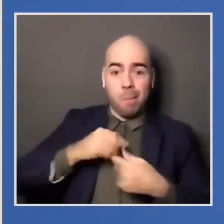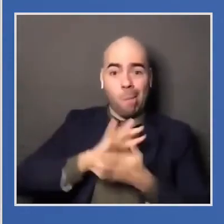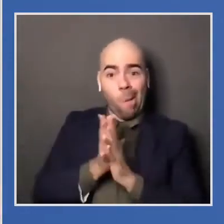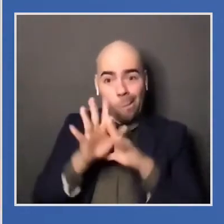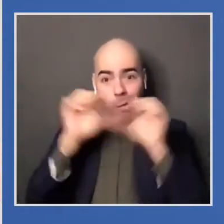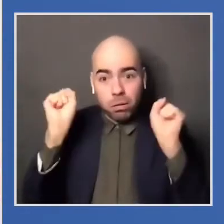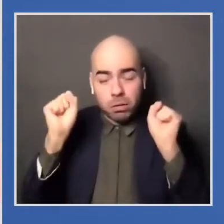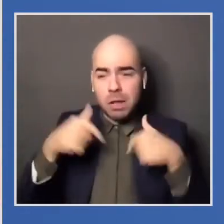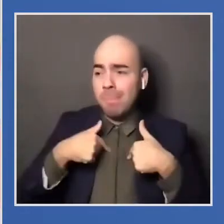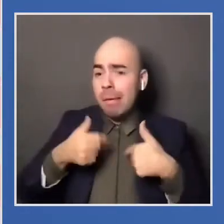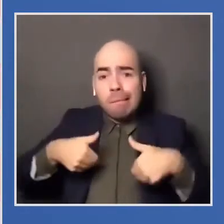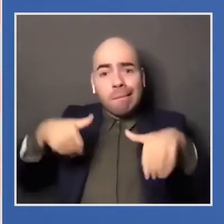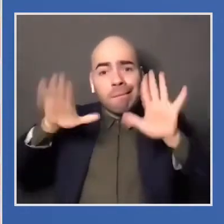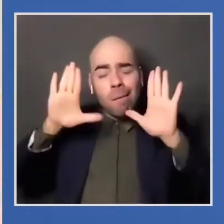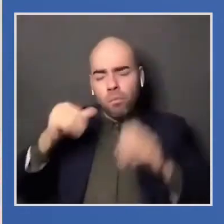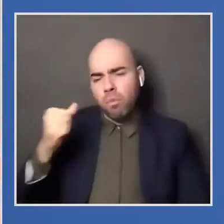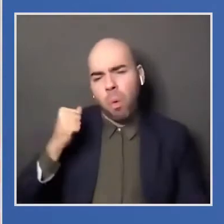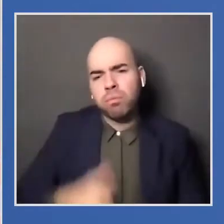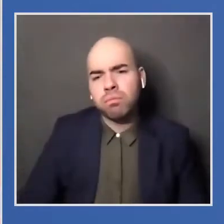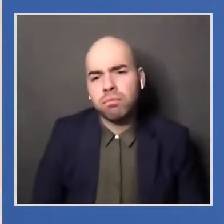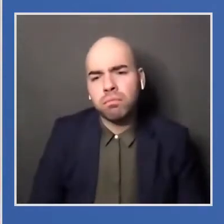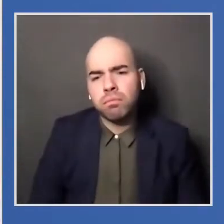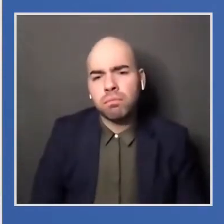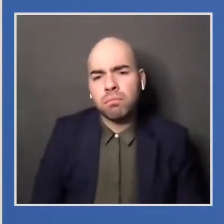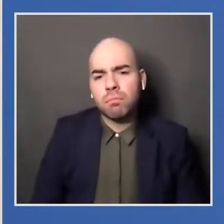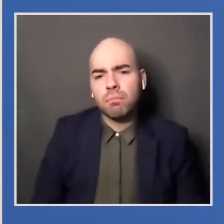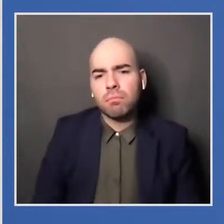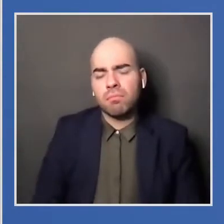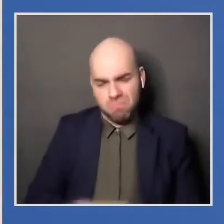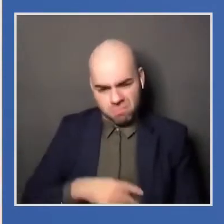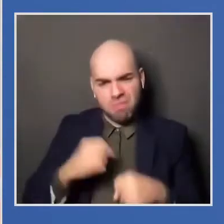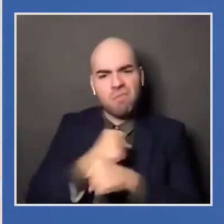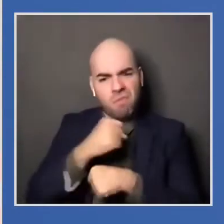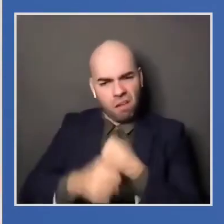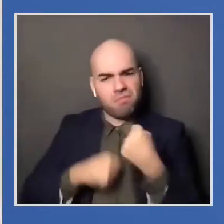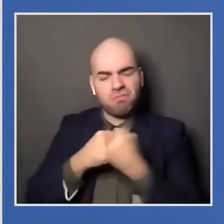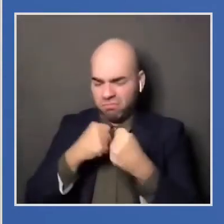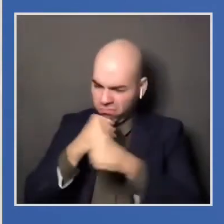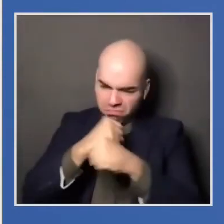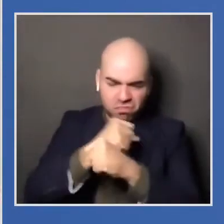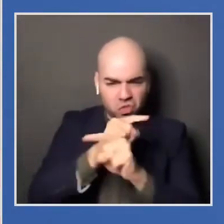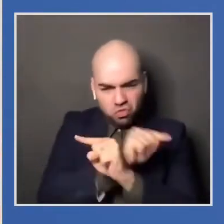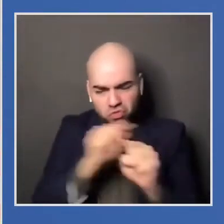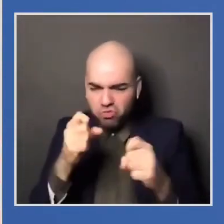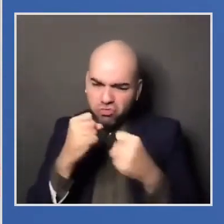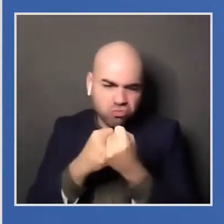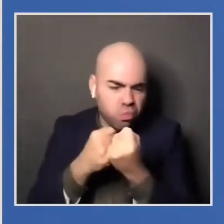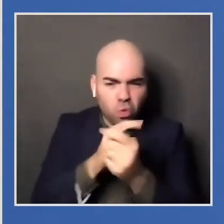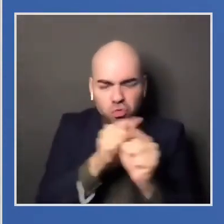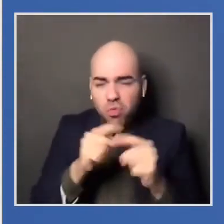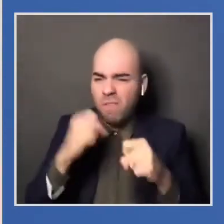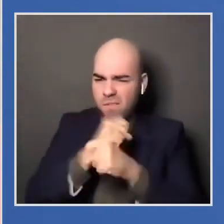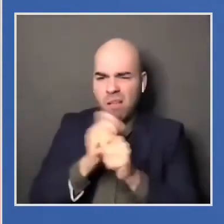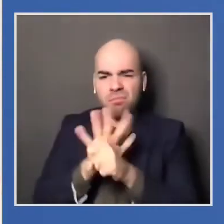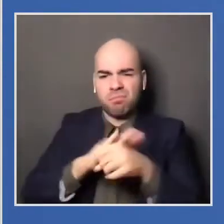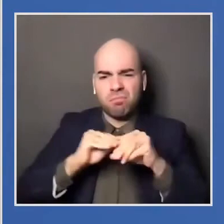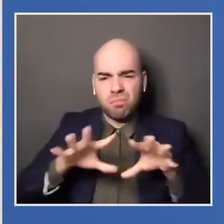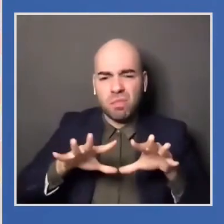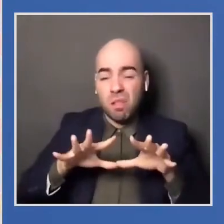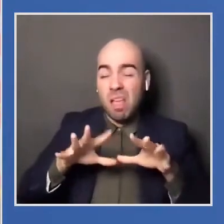Just imagine where we'd be today if the president had embraced wearing masks instead of mocking